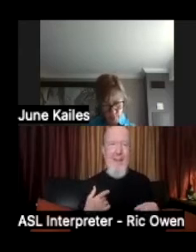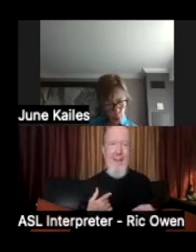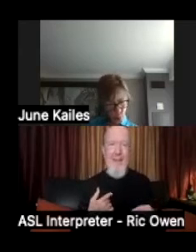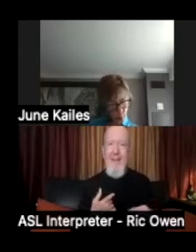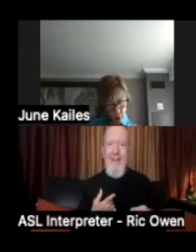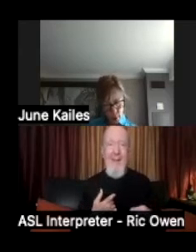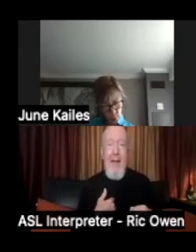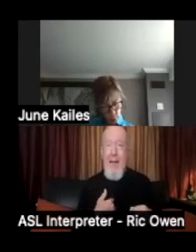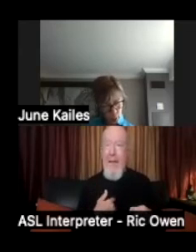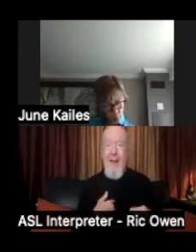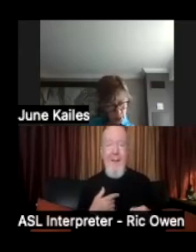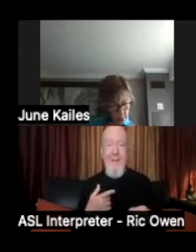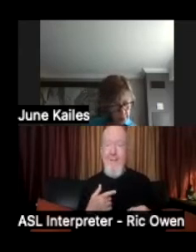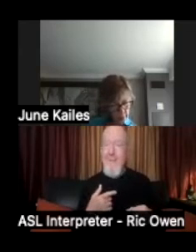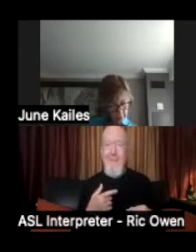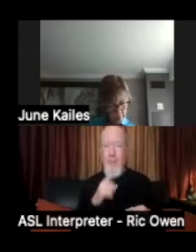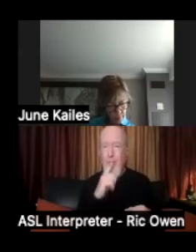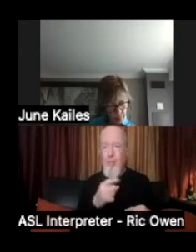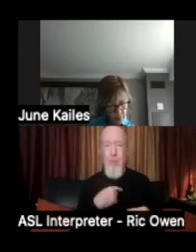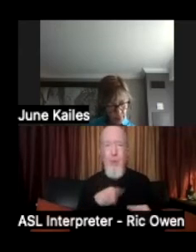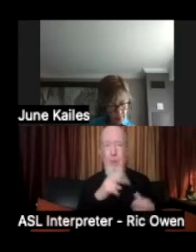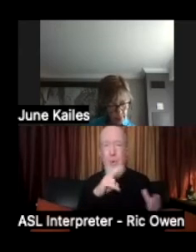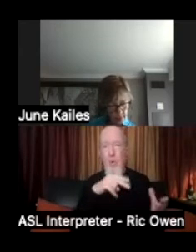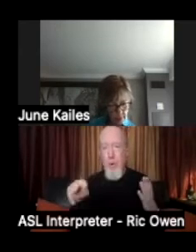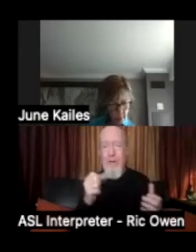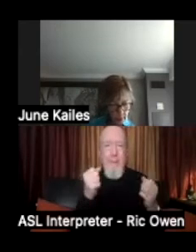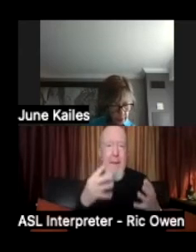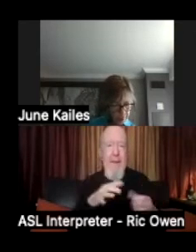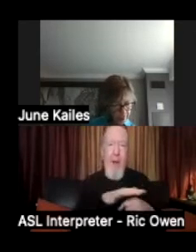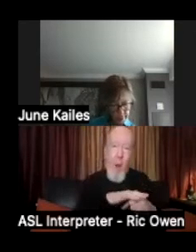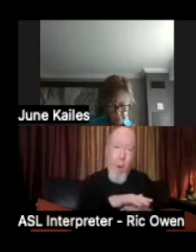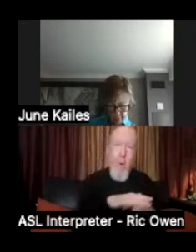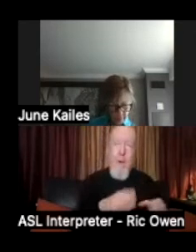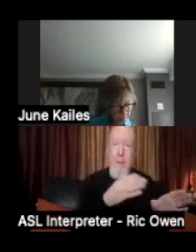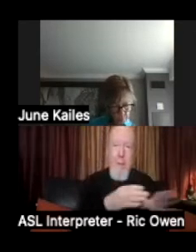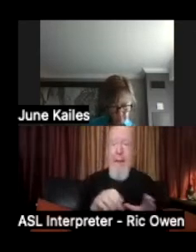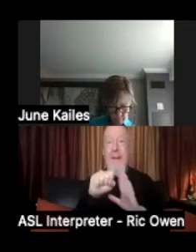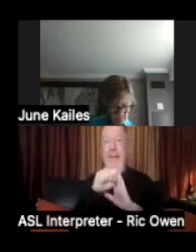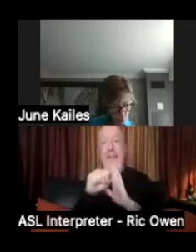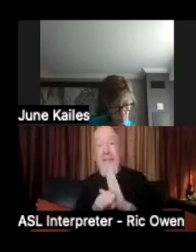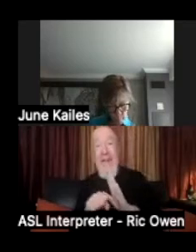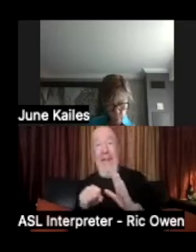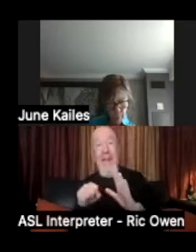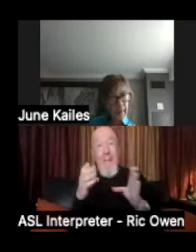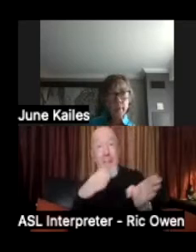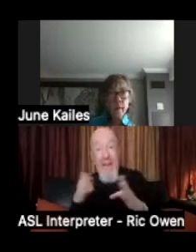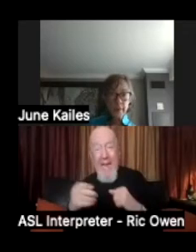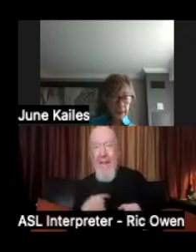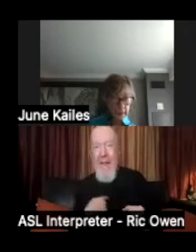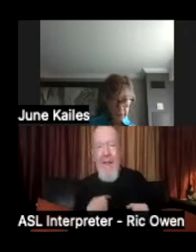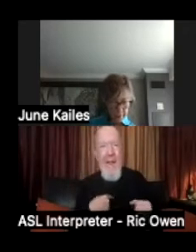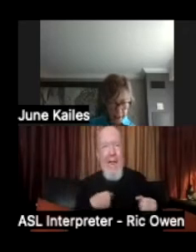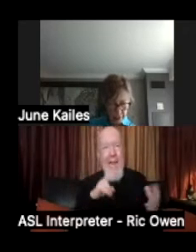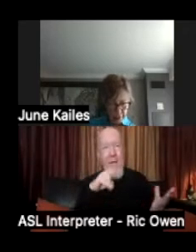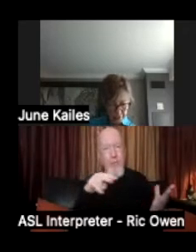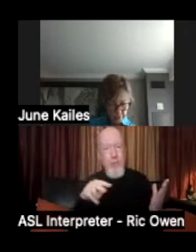read more local and state plans, and with plenty of